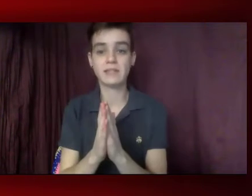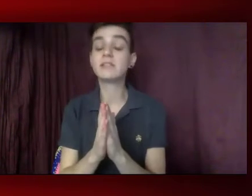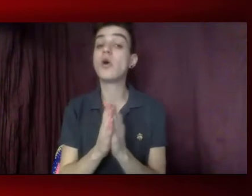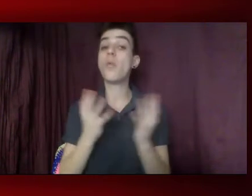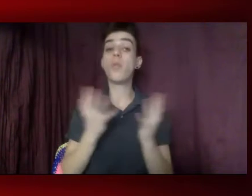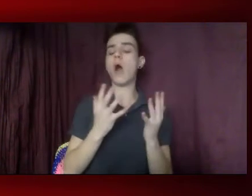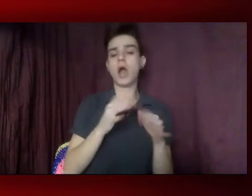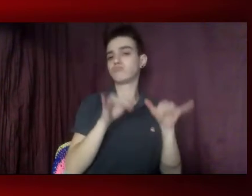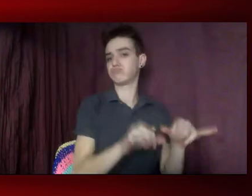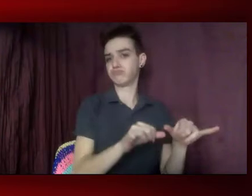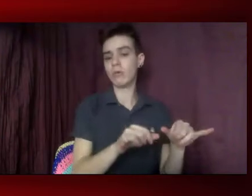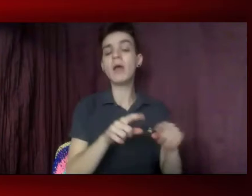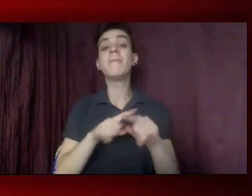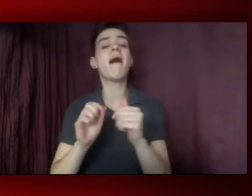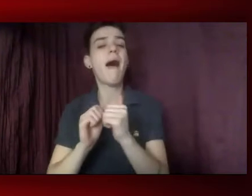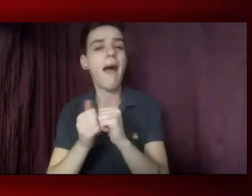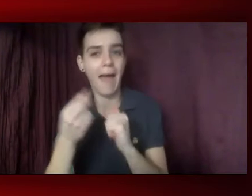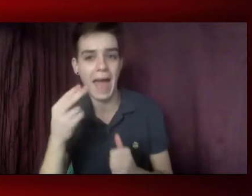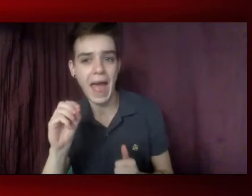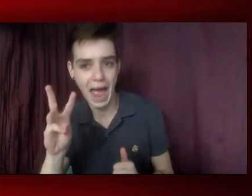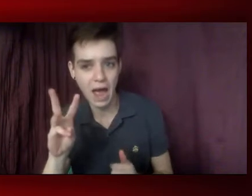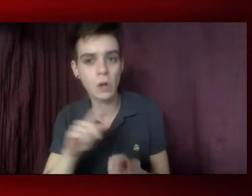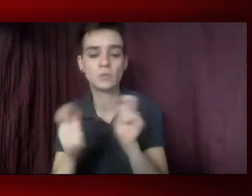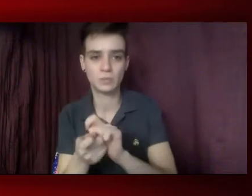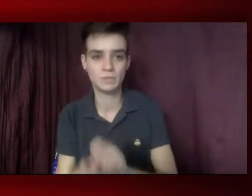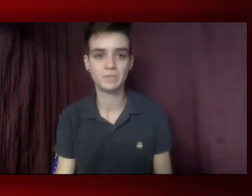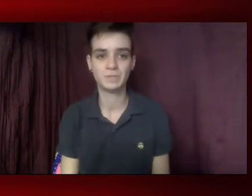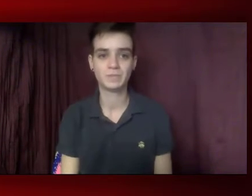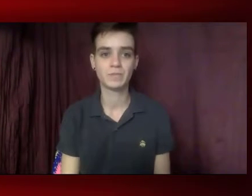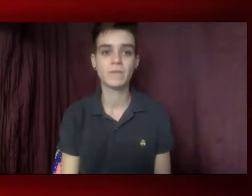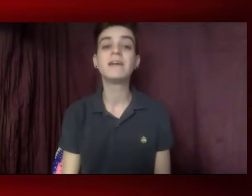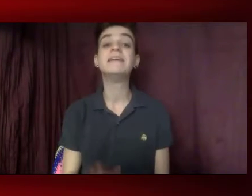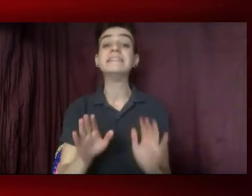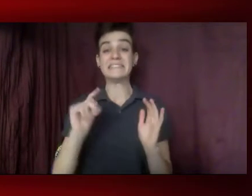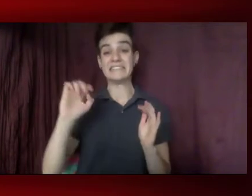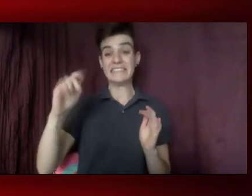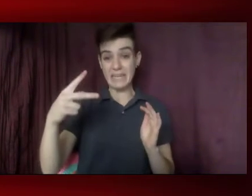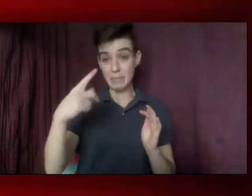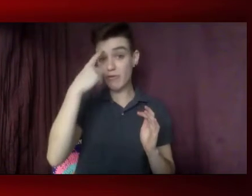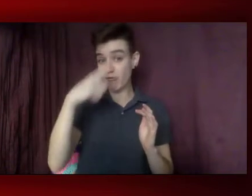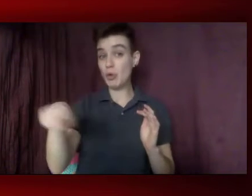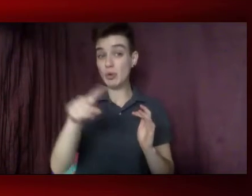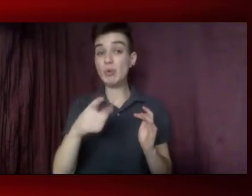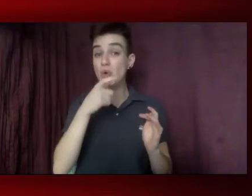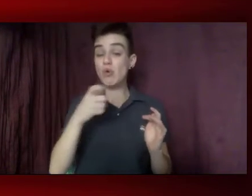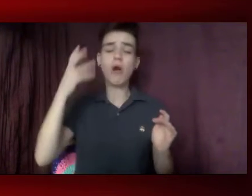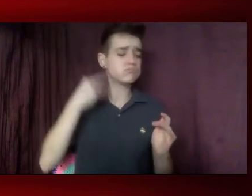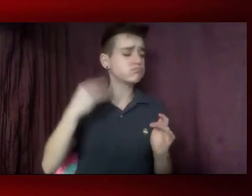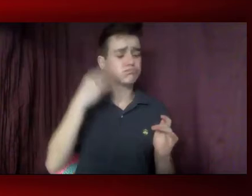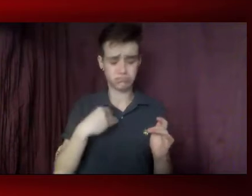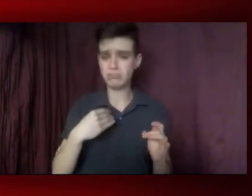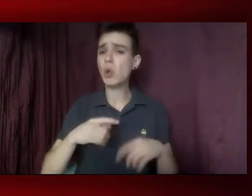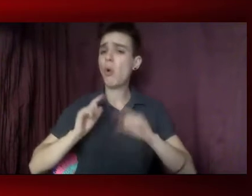we ask for things. I have a hint for my veterans, veterans who every year participate